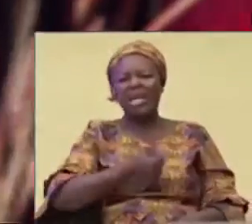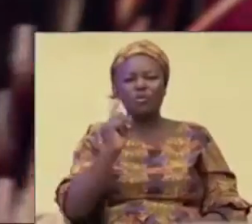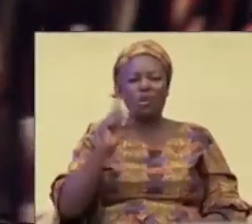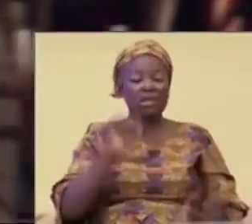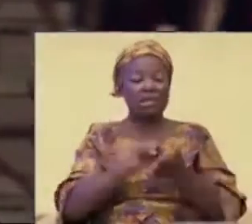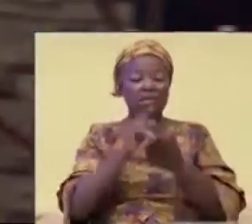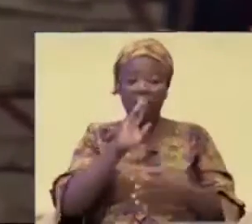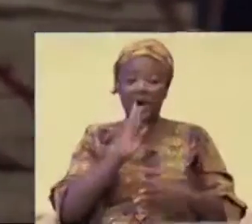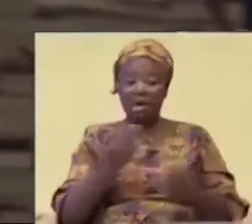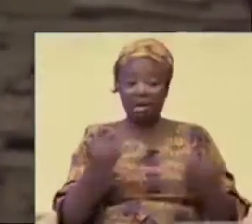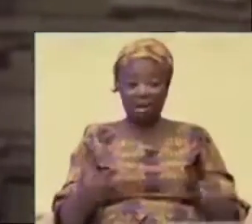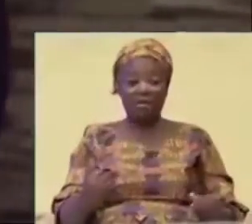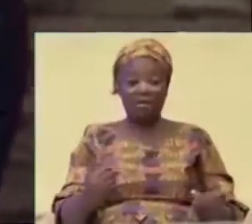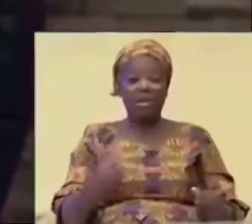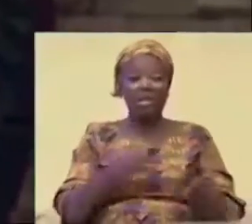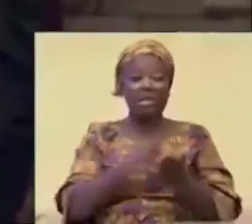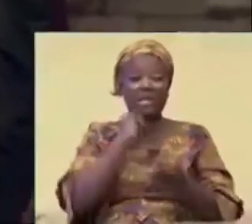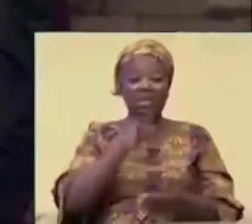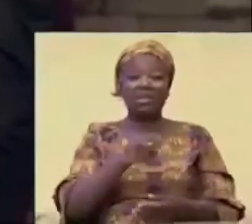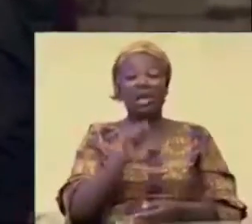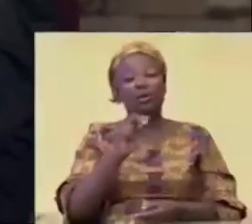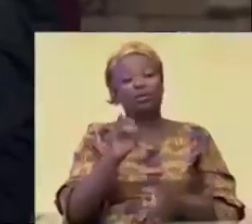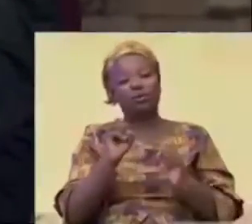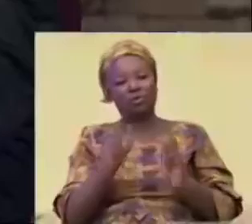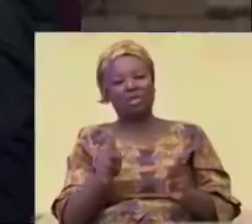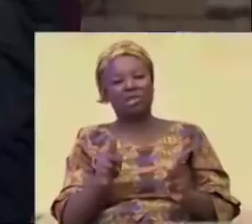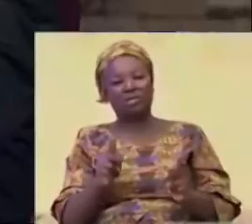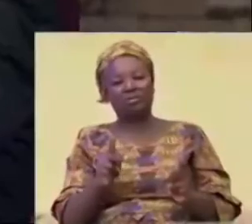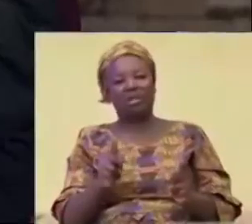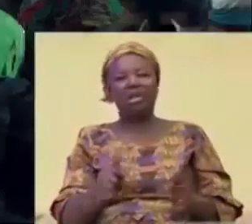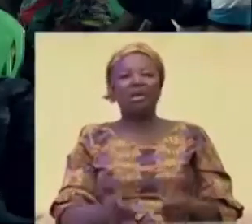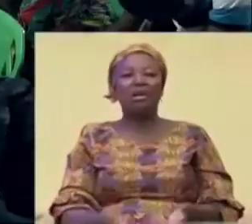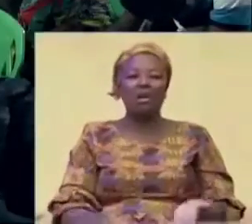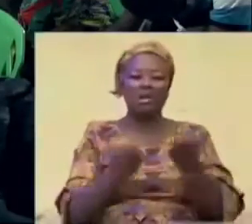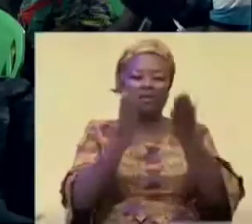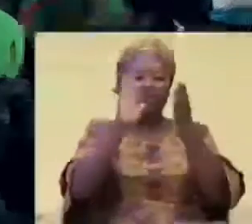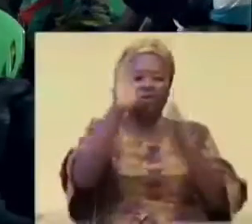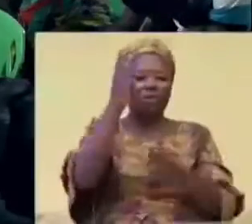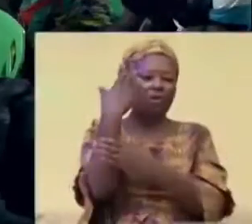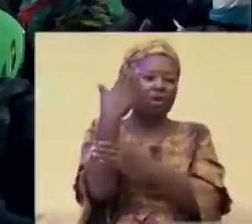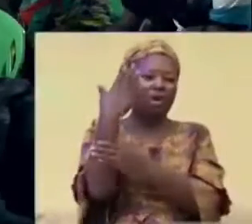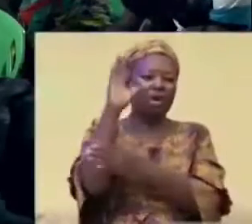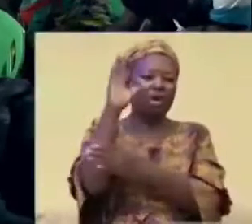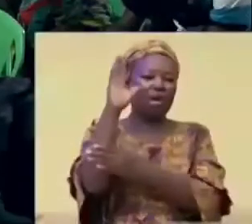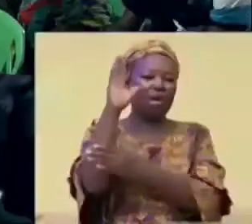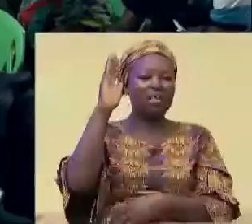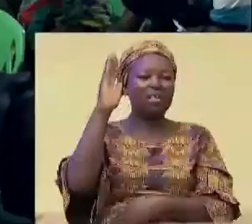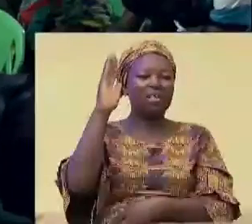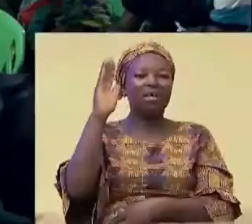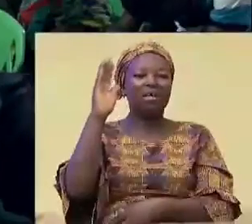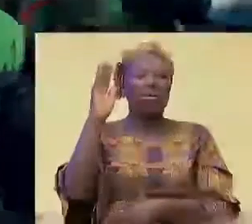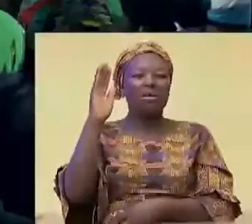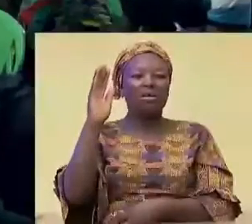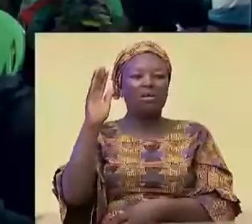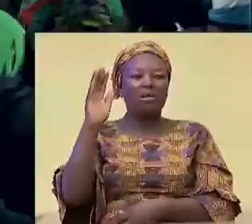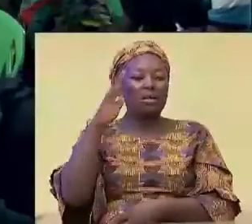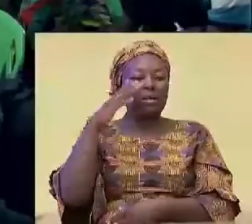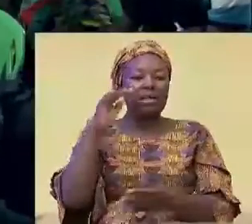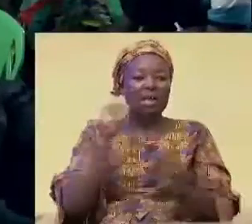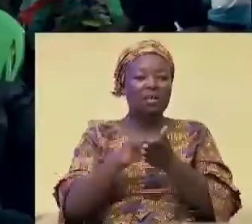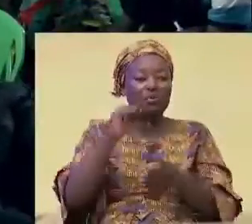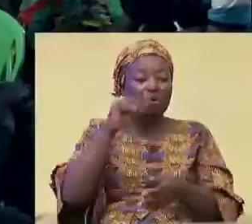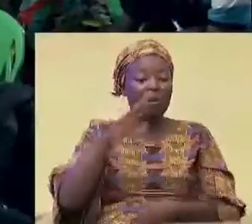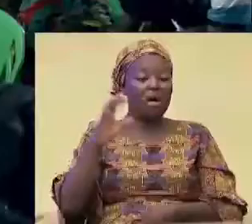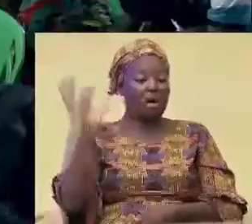you are, raise up that hand. Remember, the woman heard, you've heard, now you must